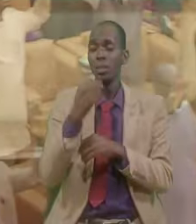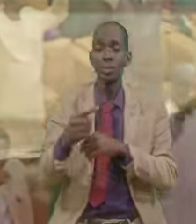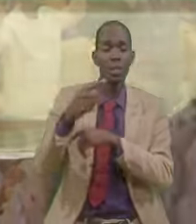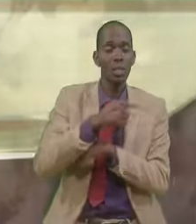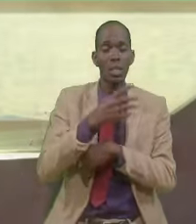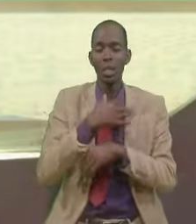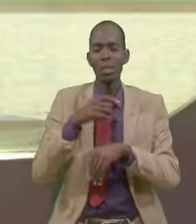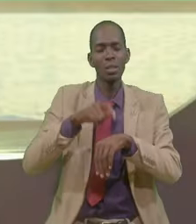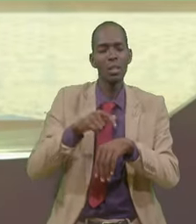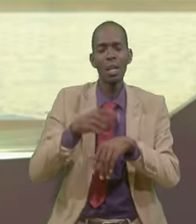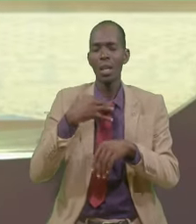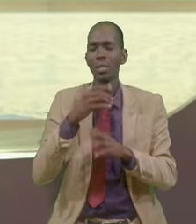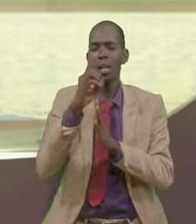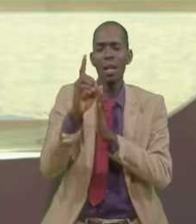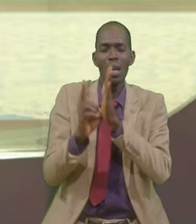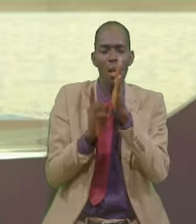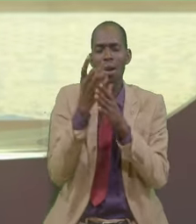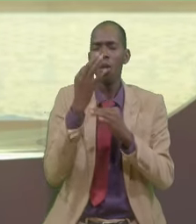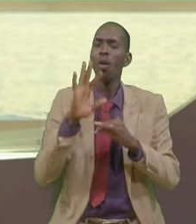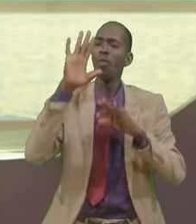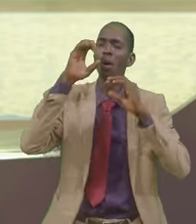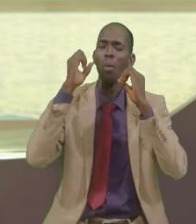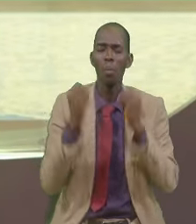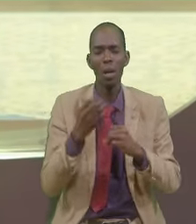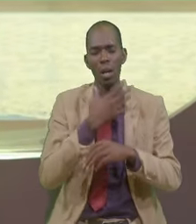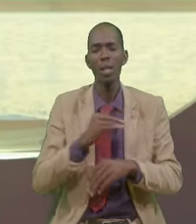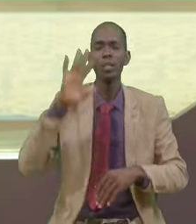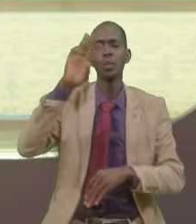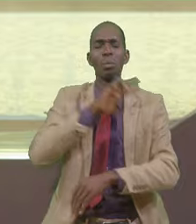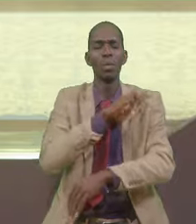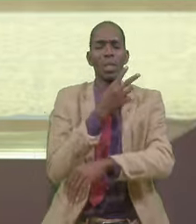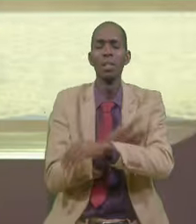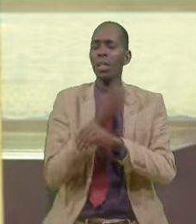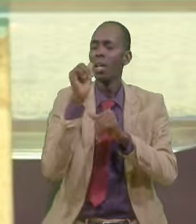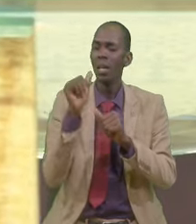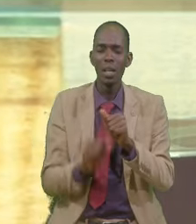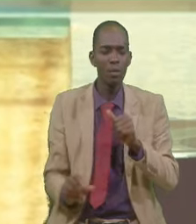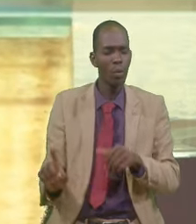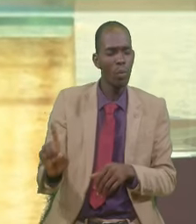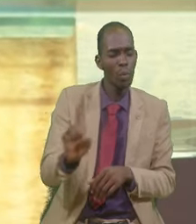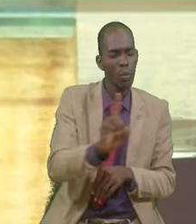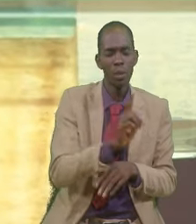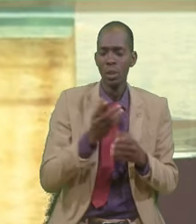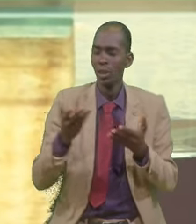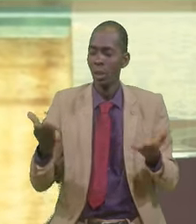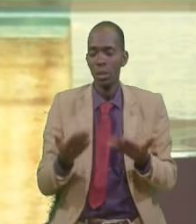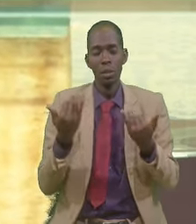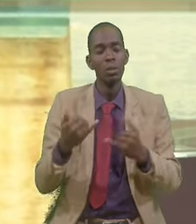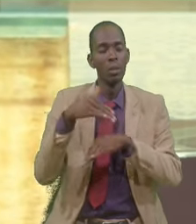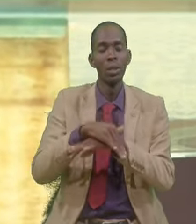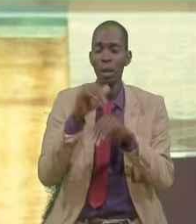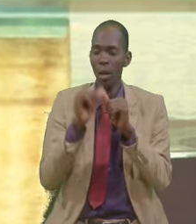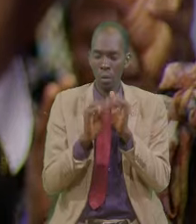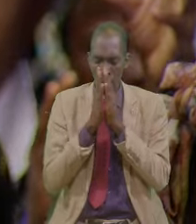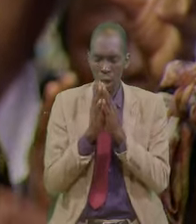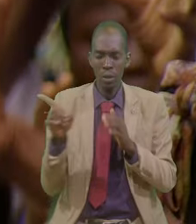the moment and the hour of your power and your might. Everyone here tonight, every prayer they